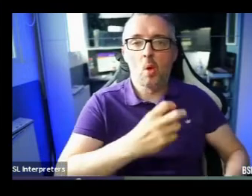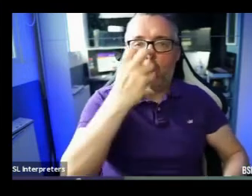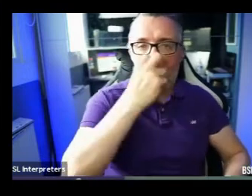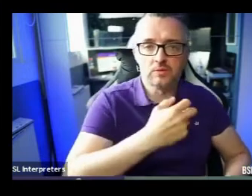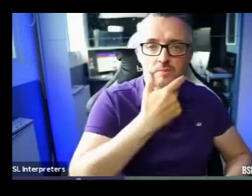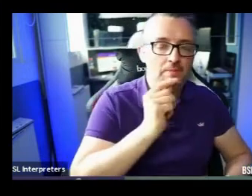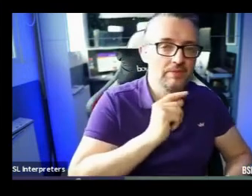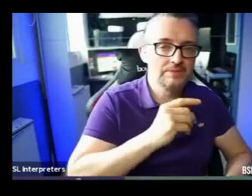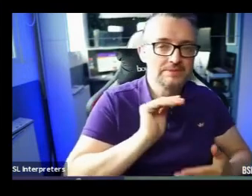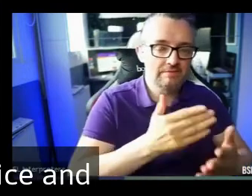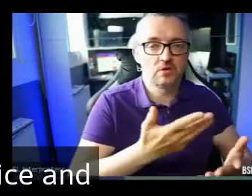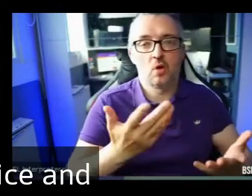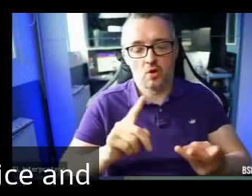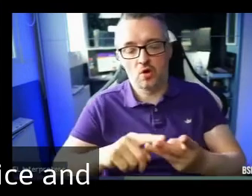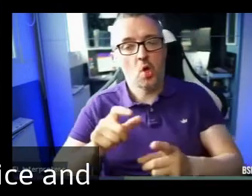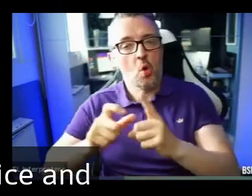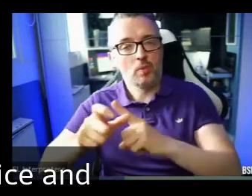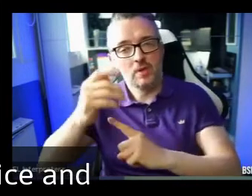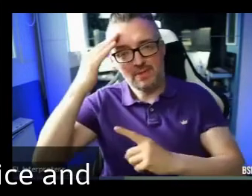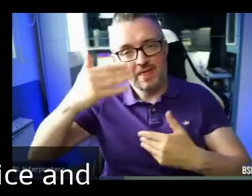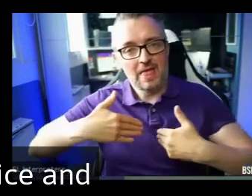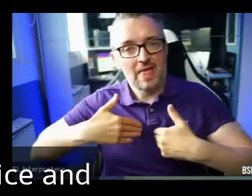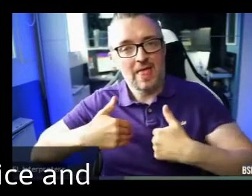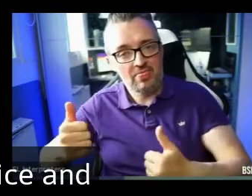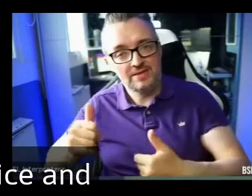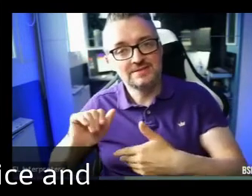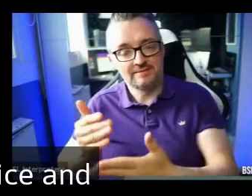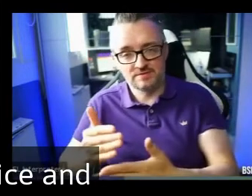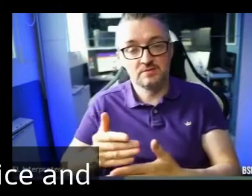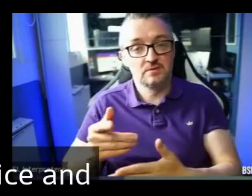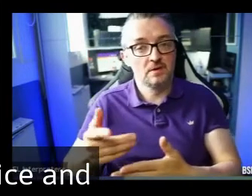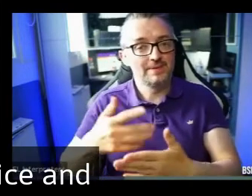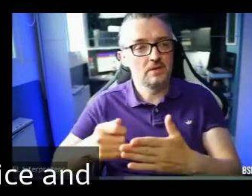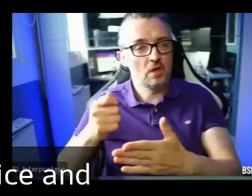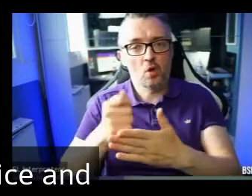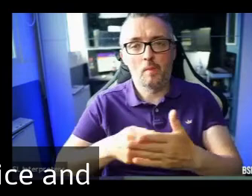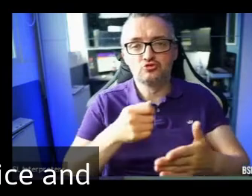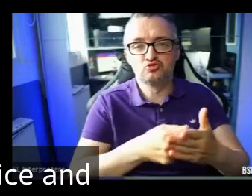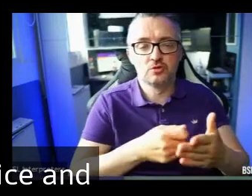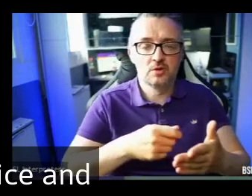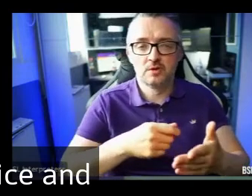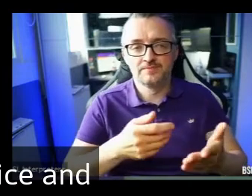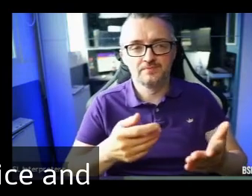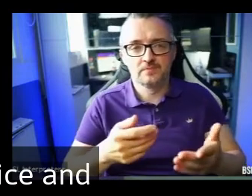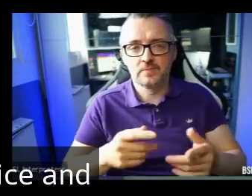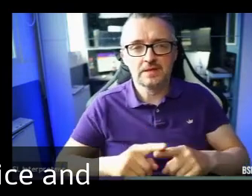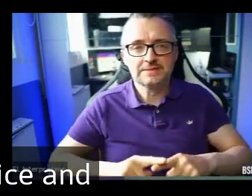an older person service or a community mental health service. And it's commissioned in ways that are